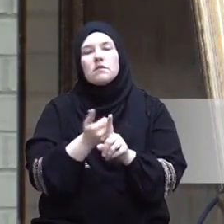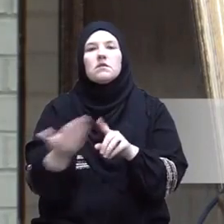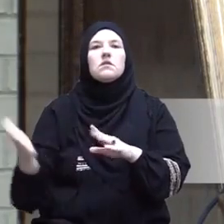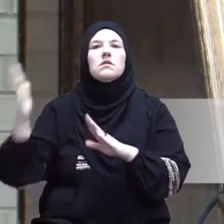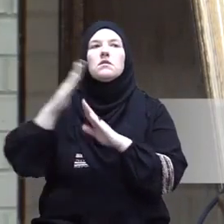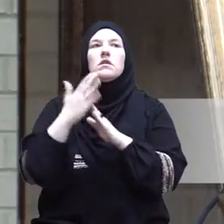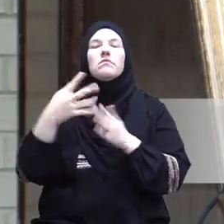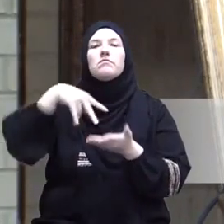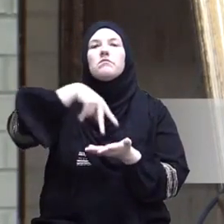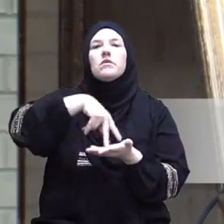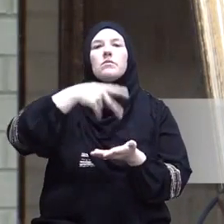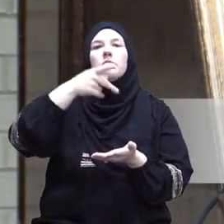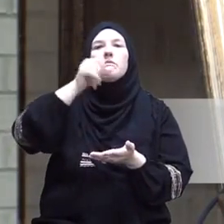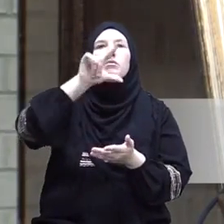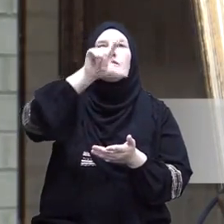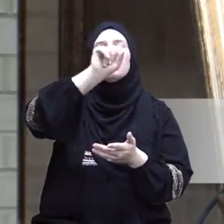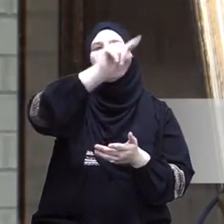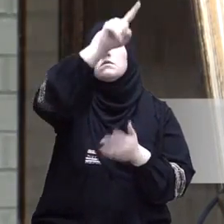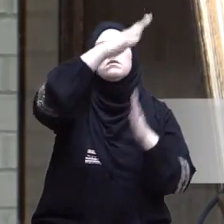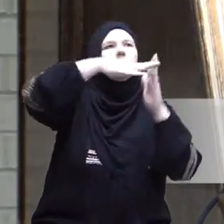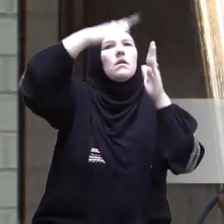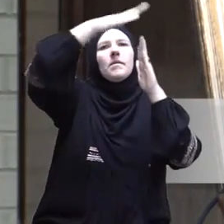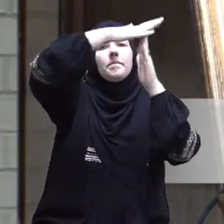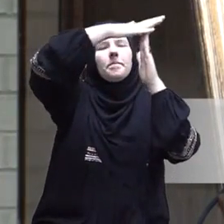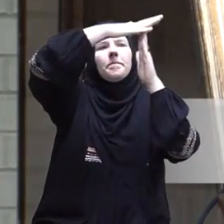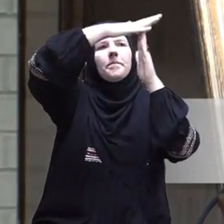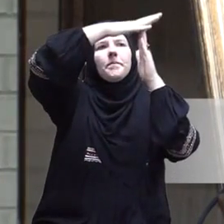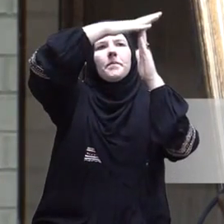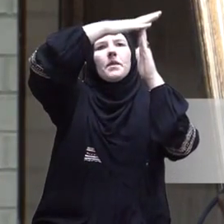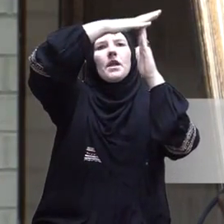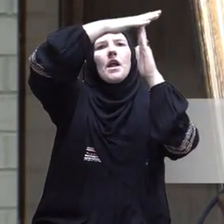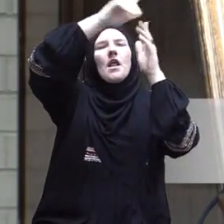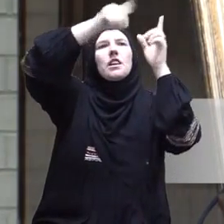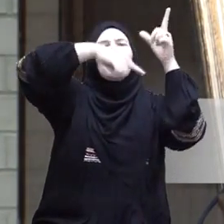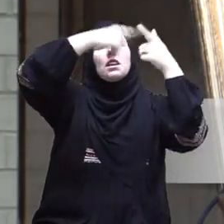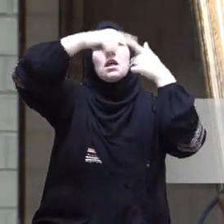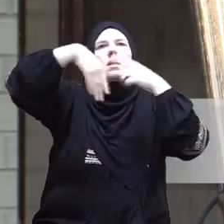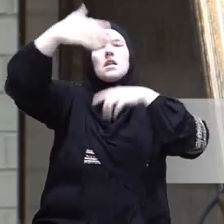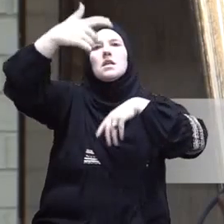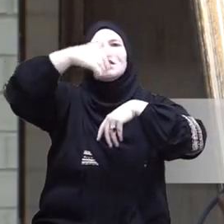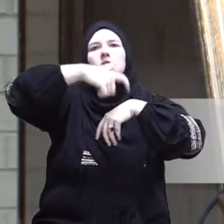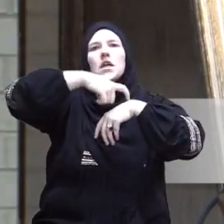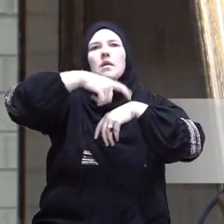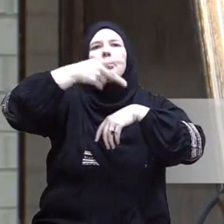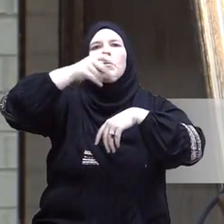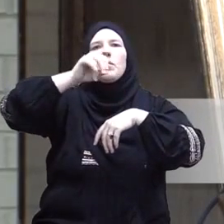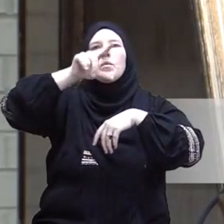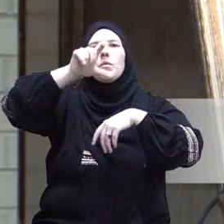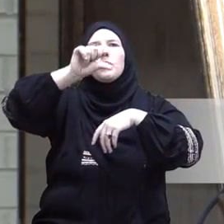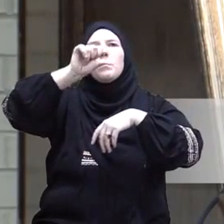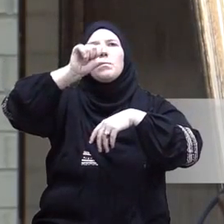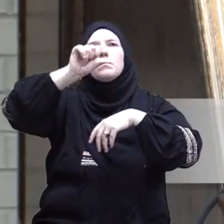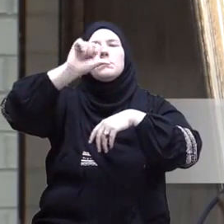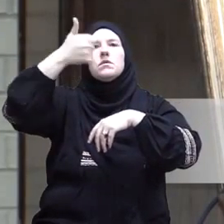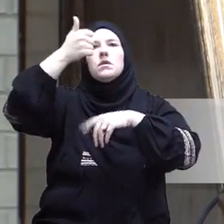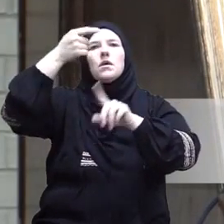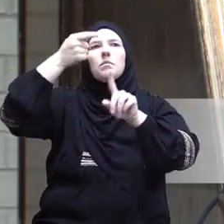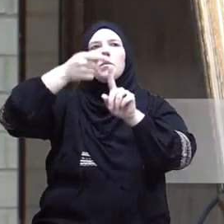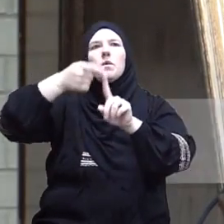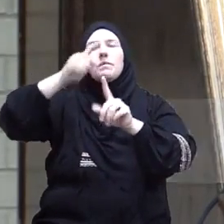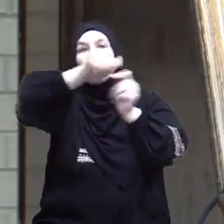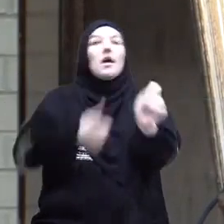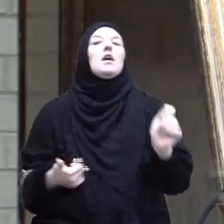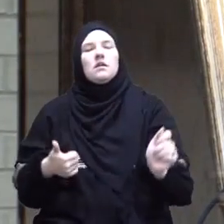poll, and the next one was tens of points behind. Allah does His